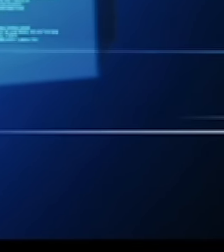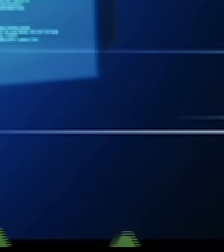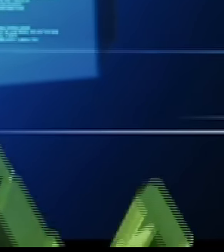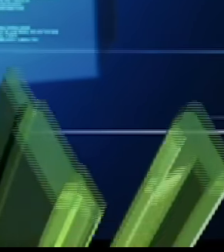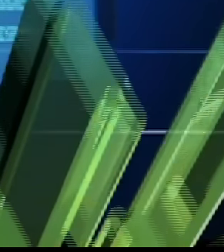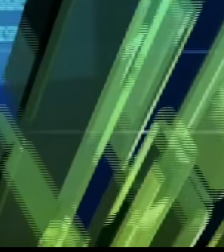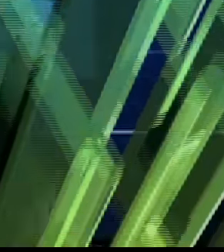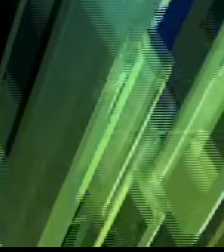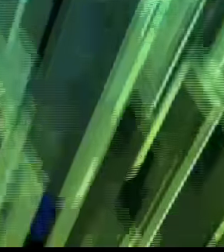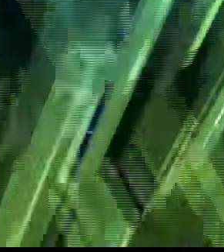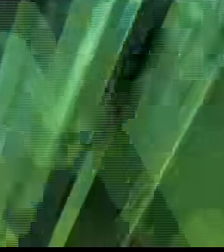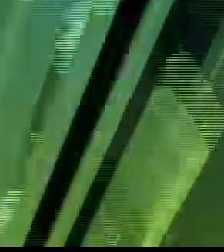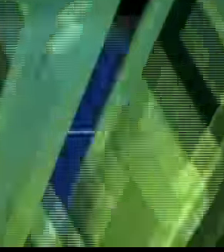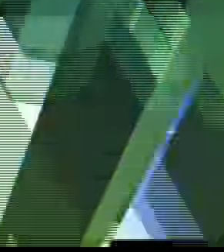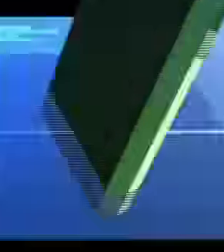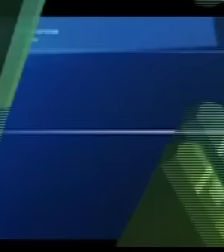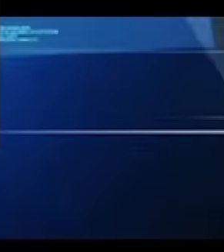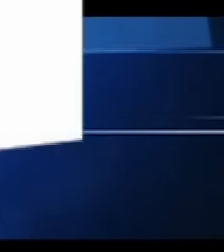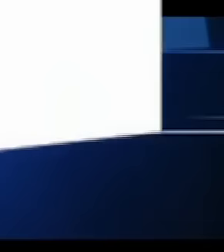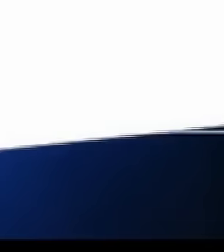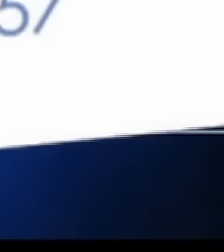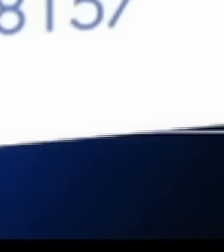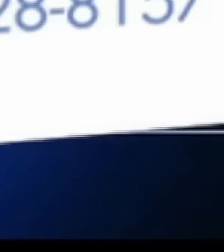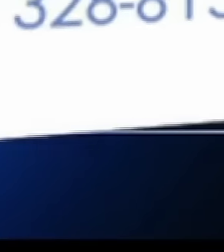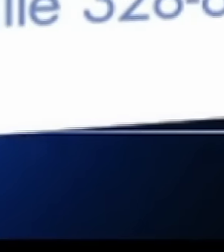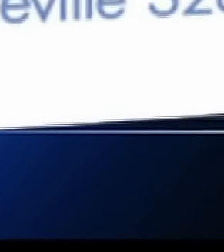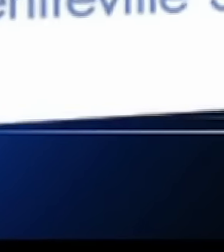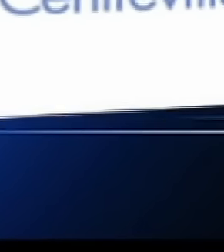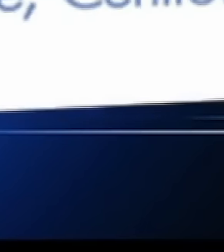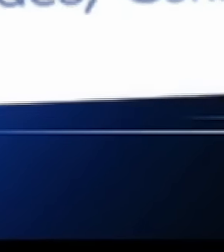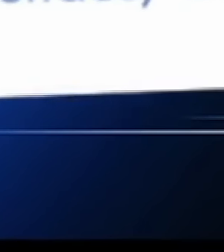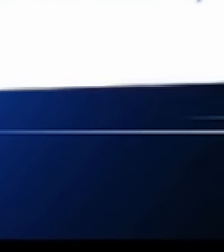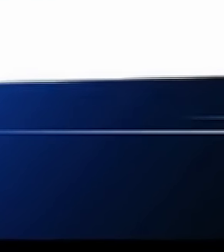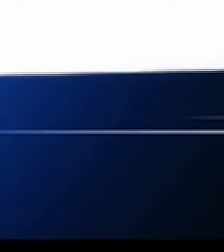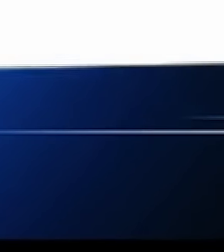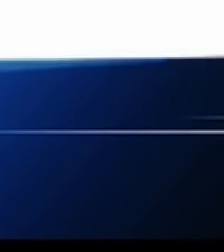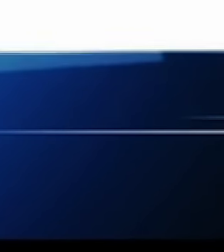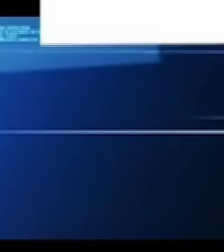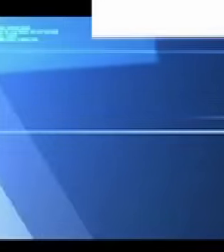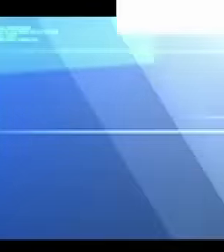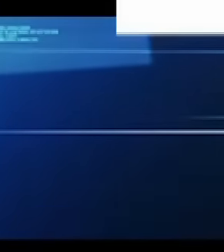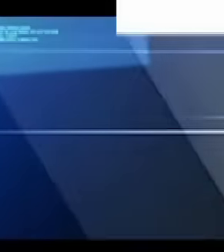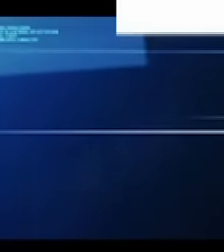This is ZNS Total Sports, brought to you by Fourth Terrace Diagnostic Center.